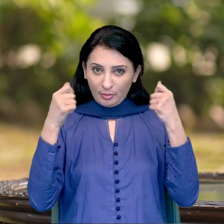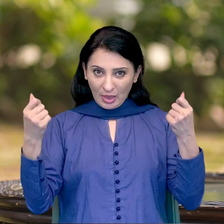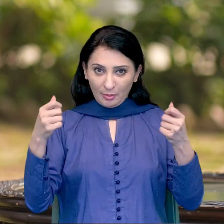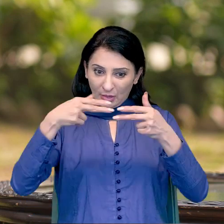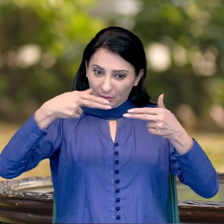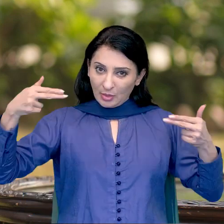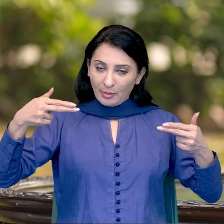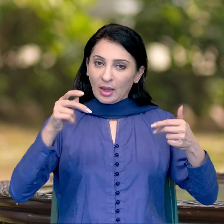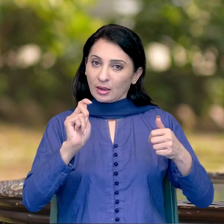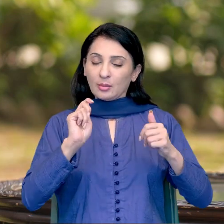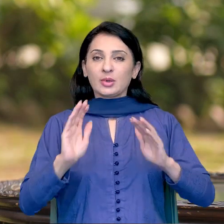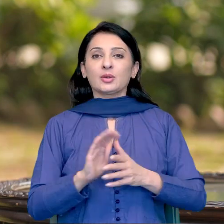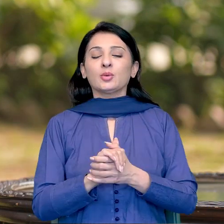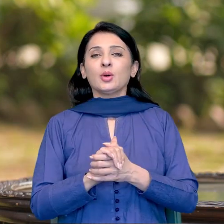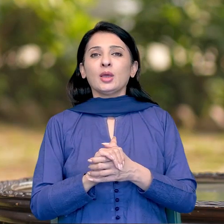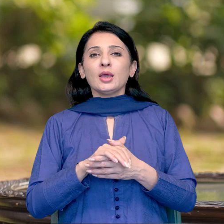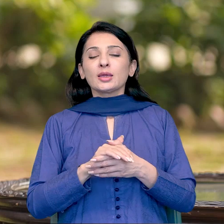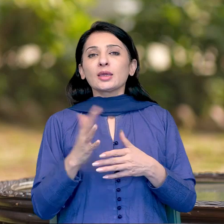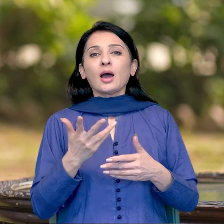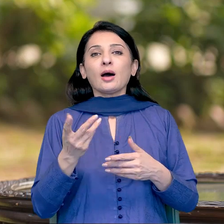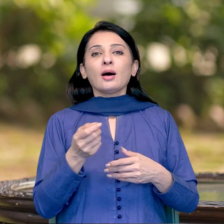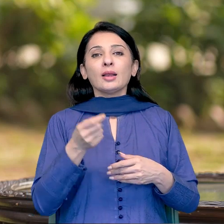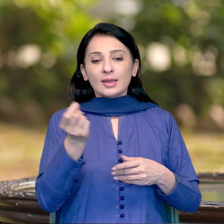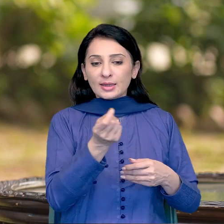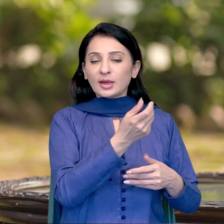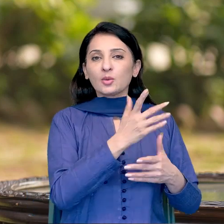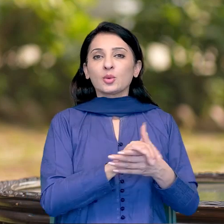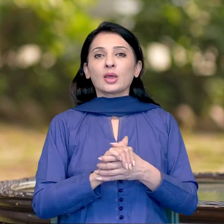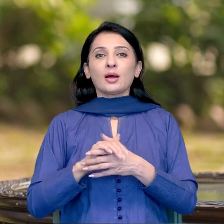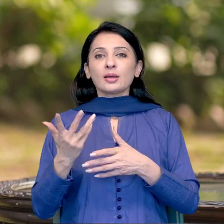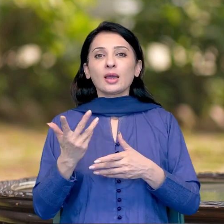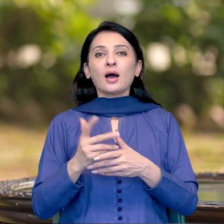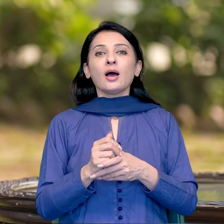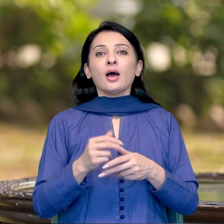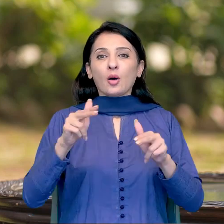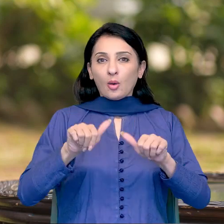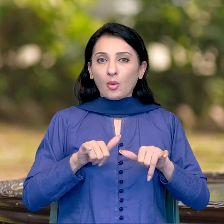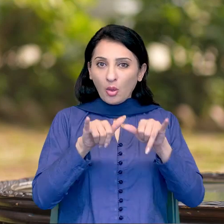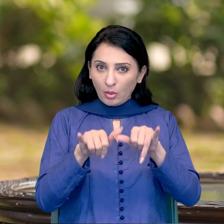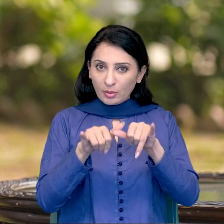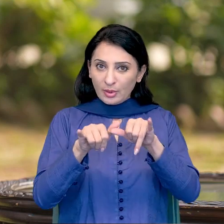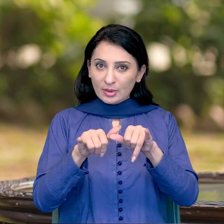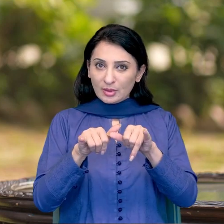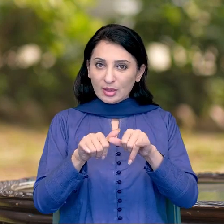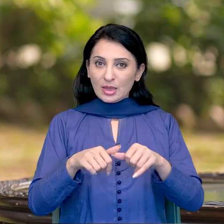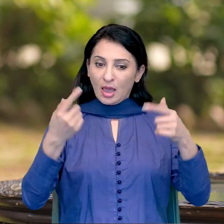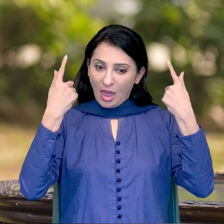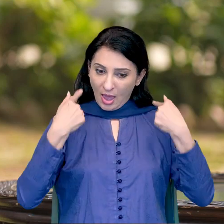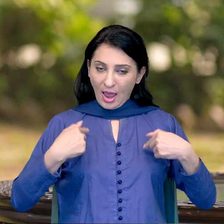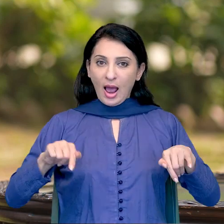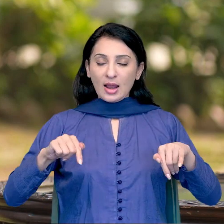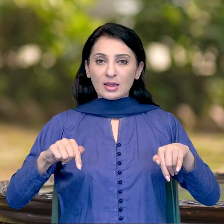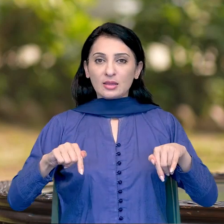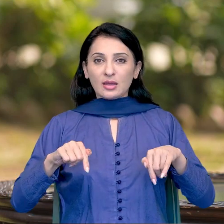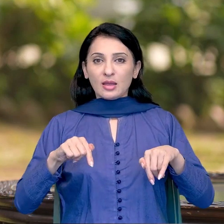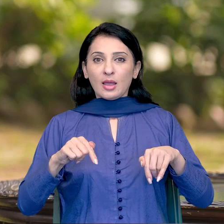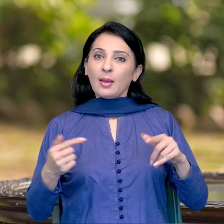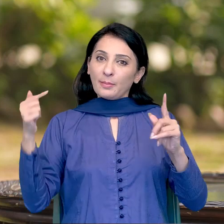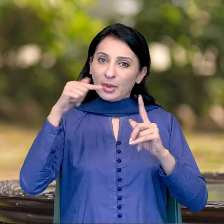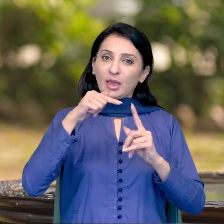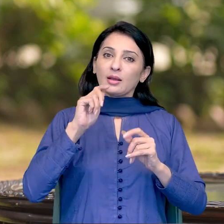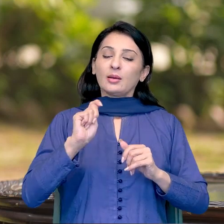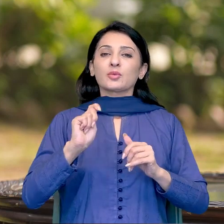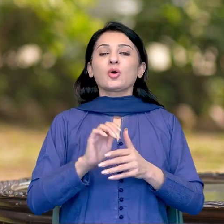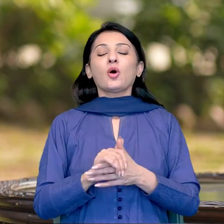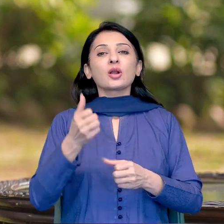which I discuss in detail the issue of animal health and animal rights in Pakistan,